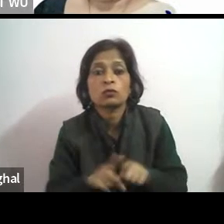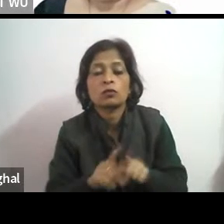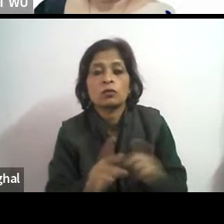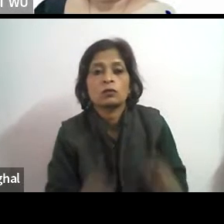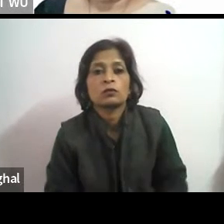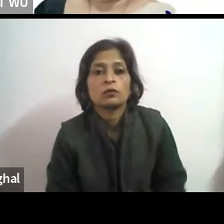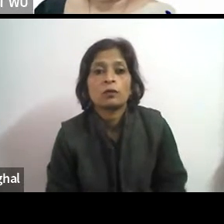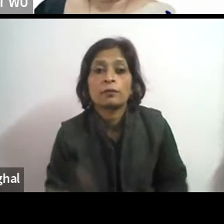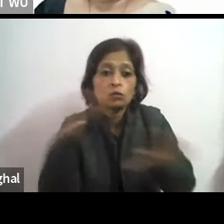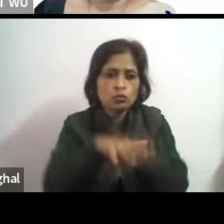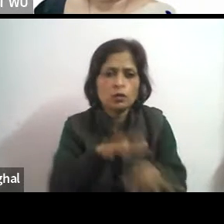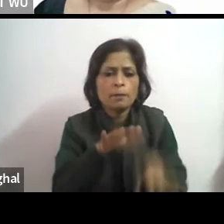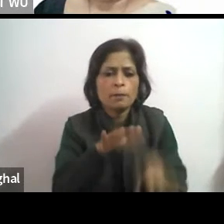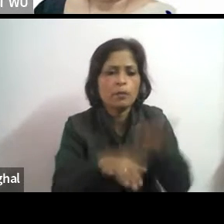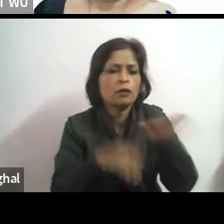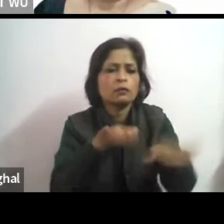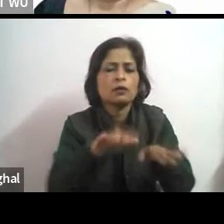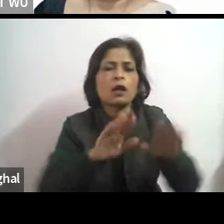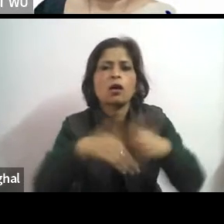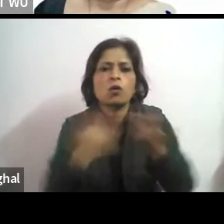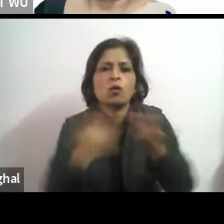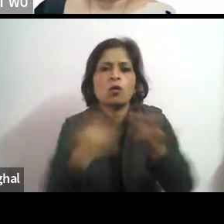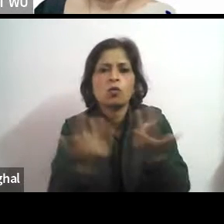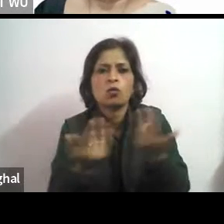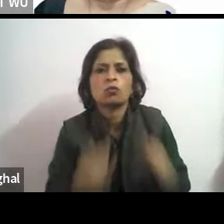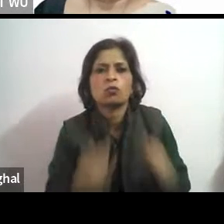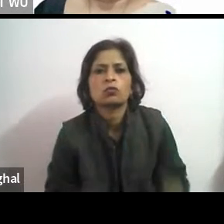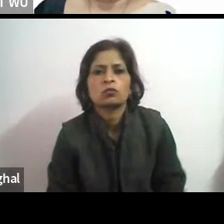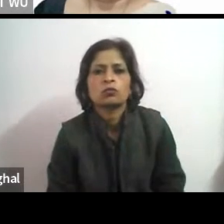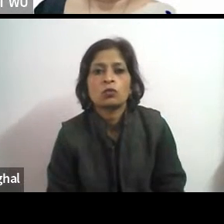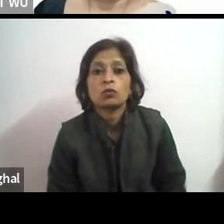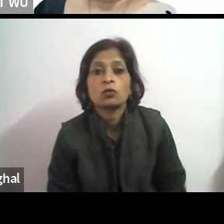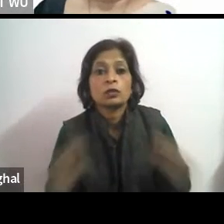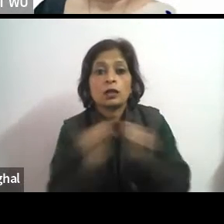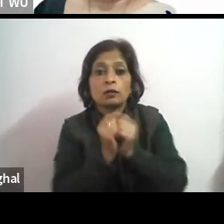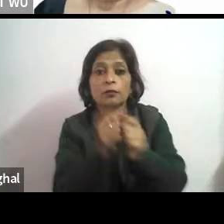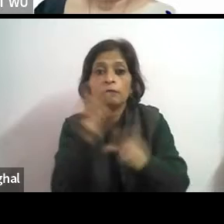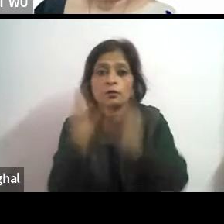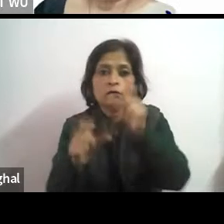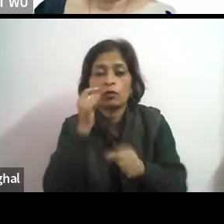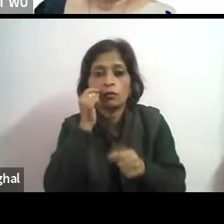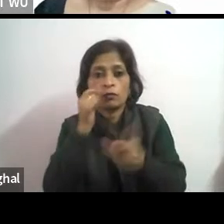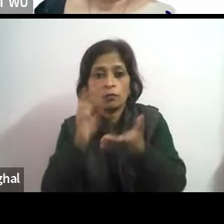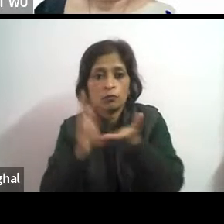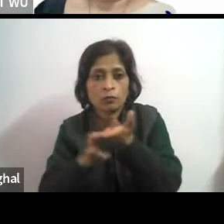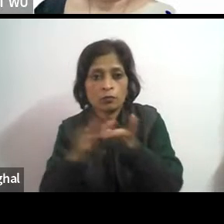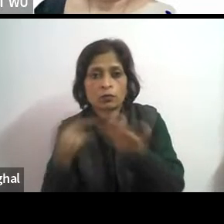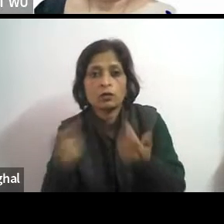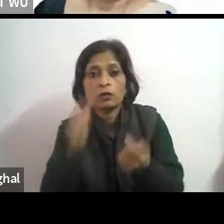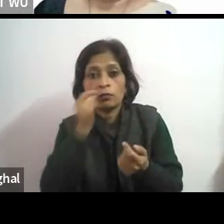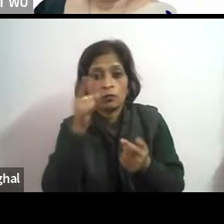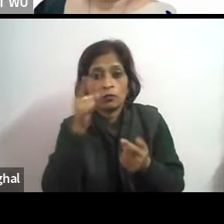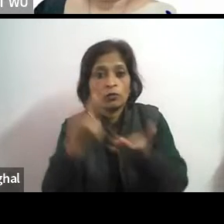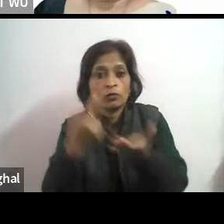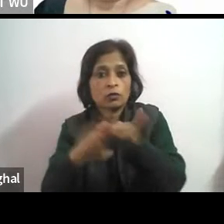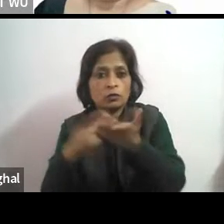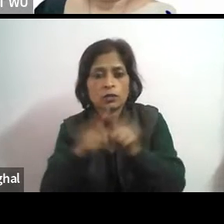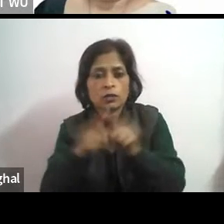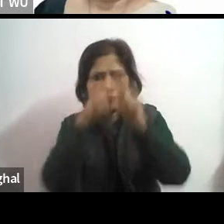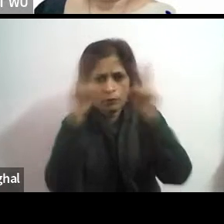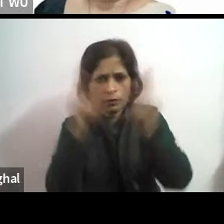Inclusion, written with Michael Shevlin. Professor Rose has conducted researches for